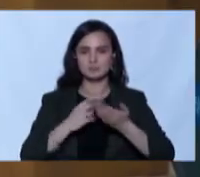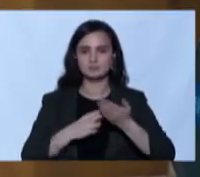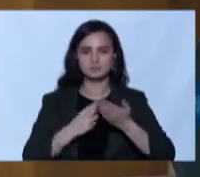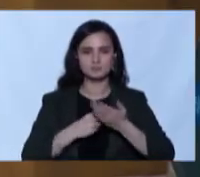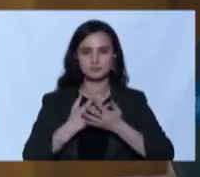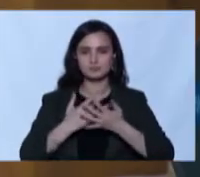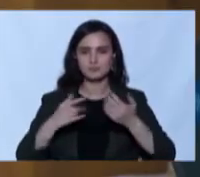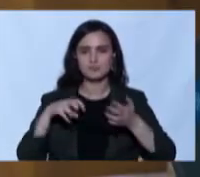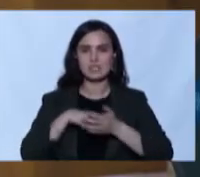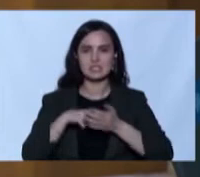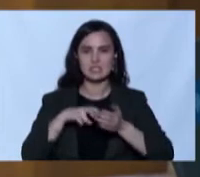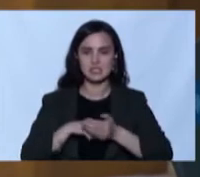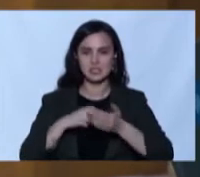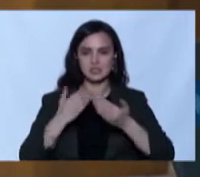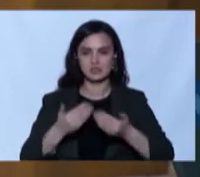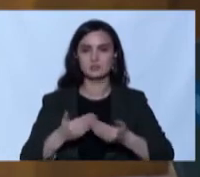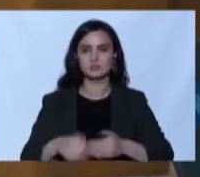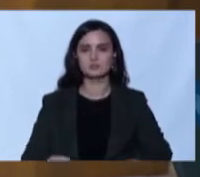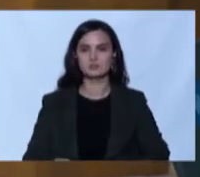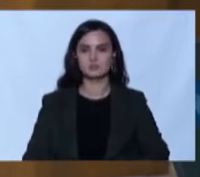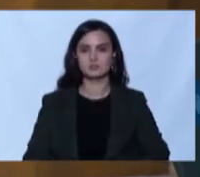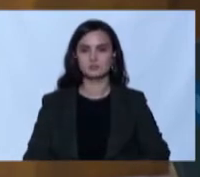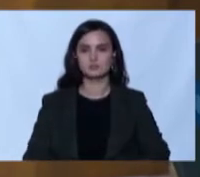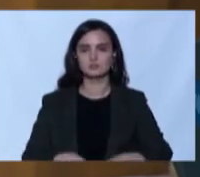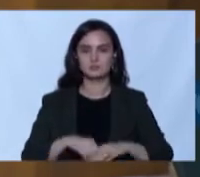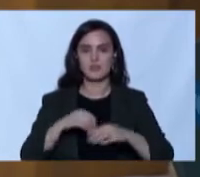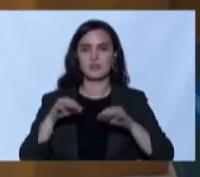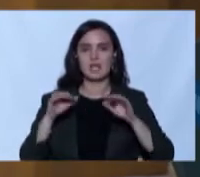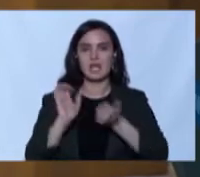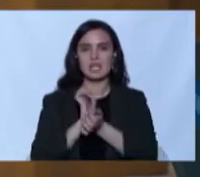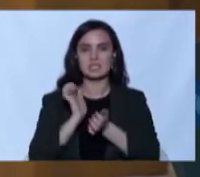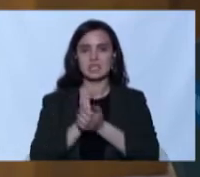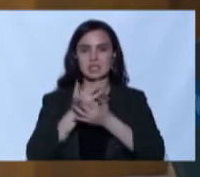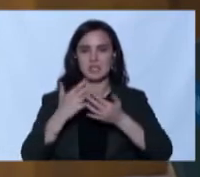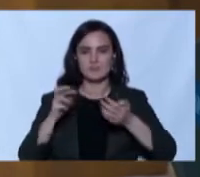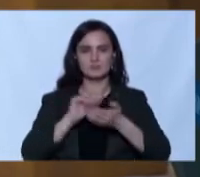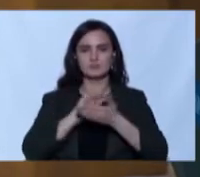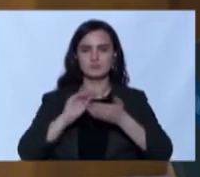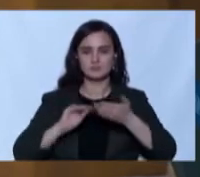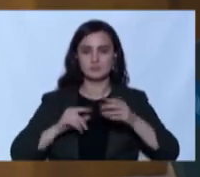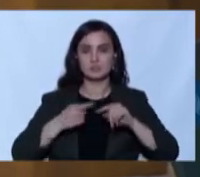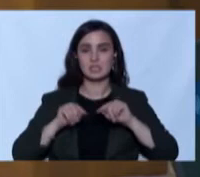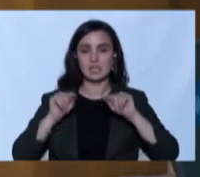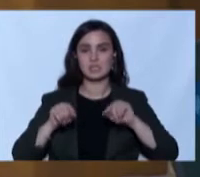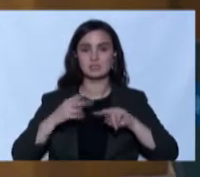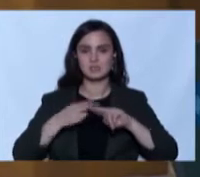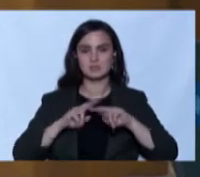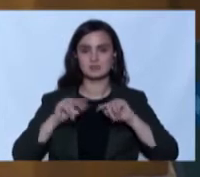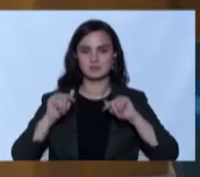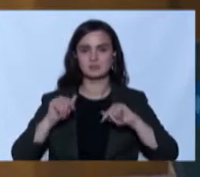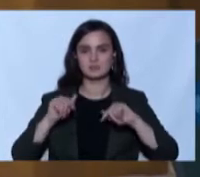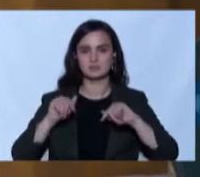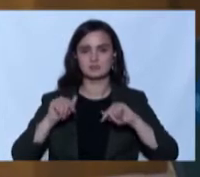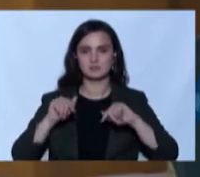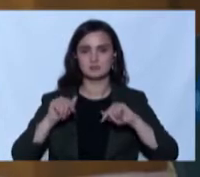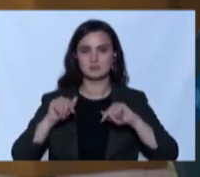entries, letters, newspaper articles, and various other means. And this is